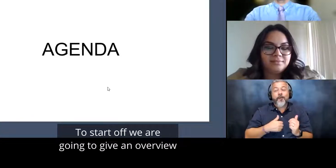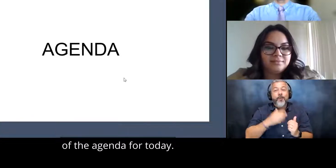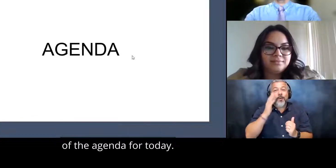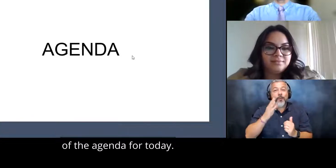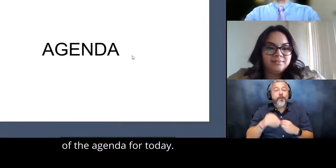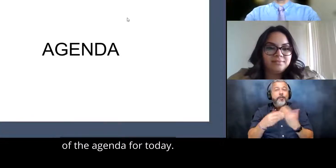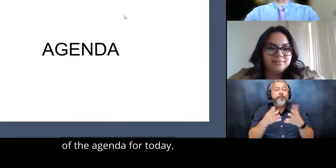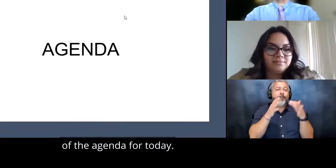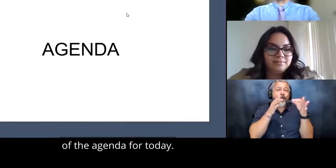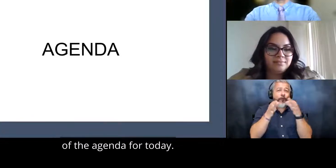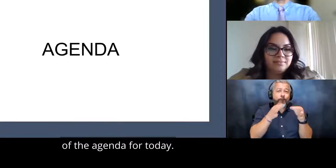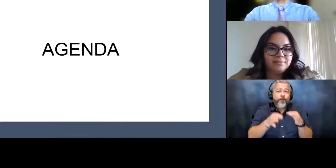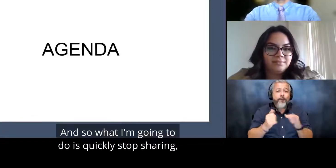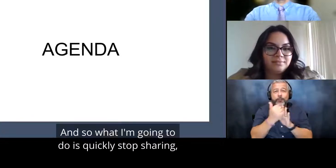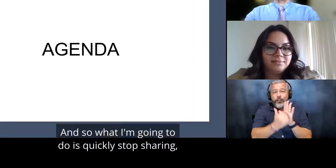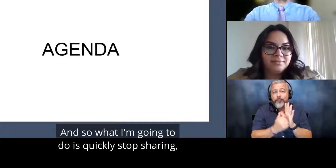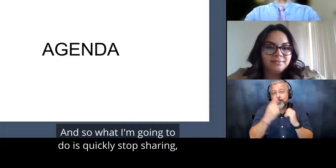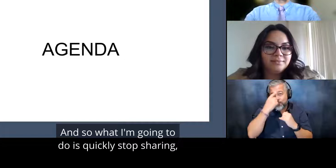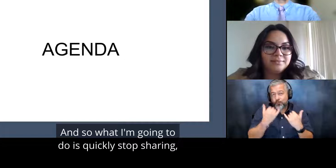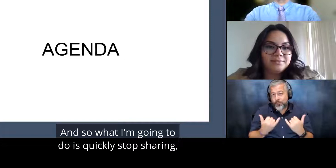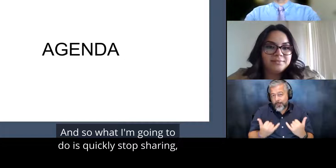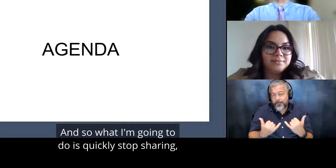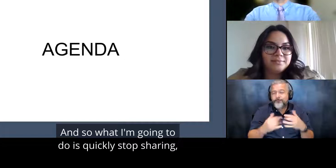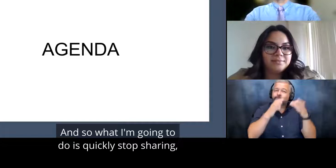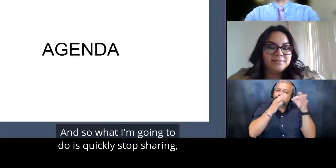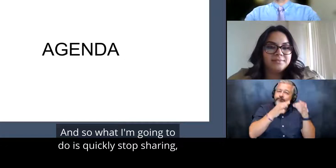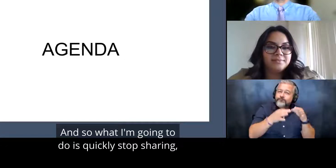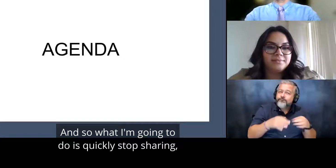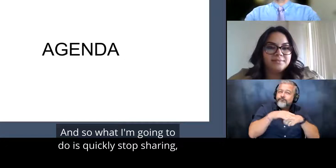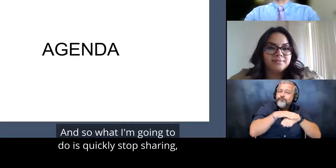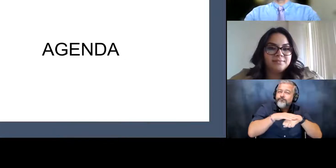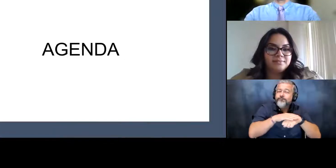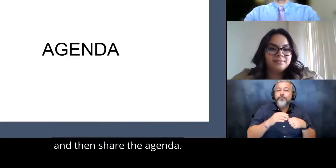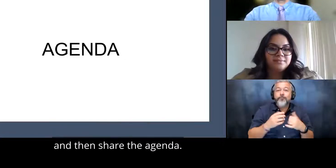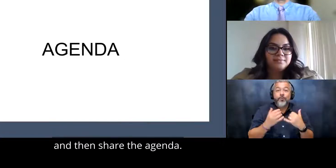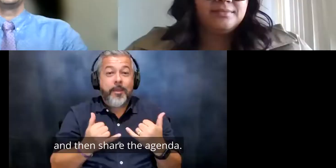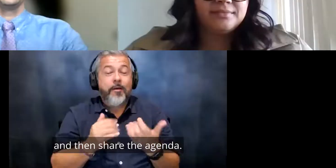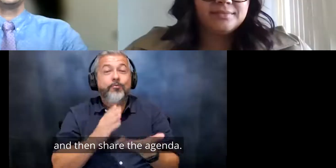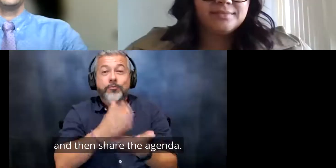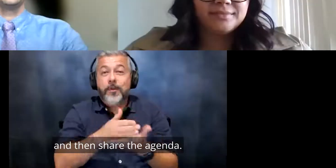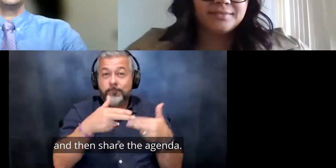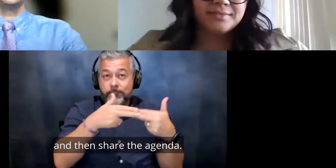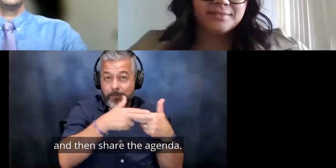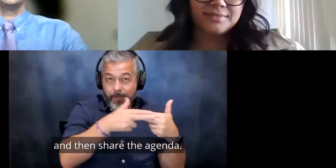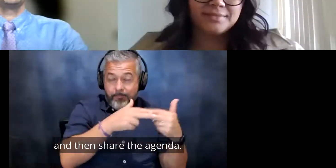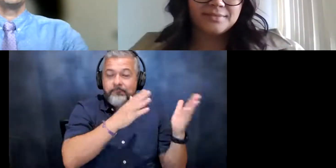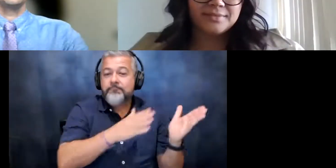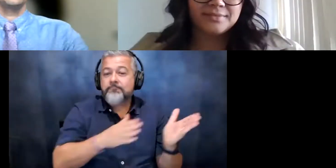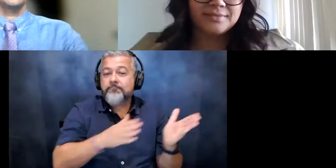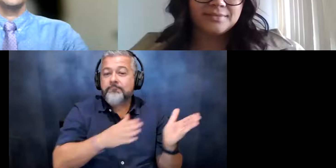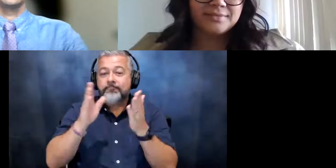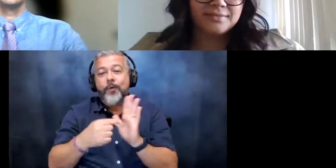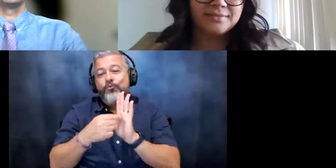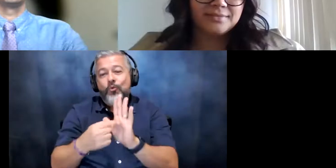overview of the agenda for today. And so what I'm going to do is quickly stop sharing and then share the agenda.